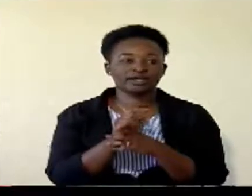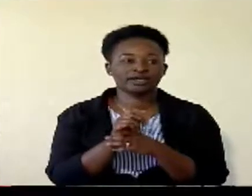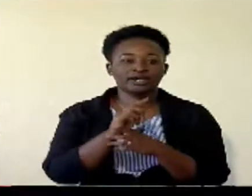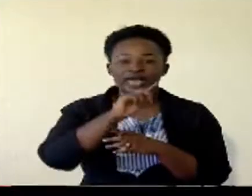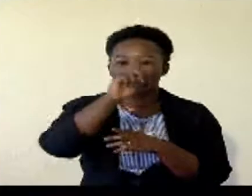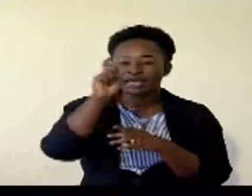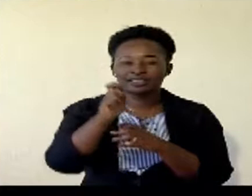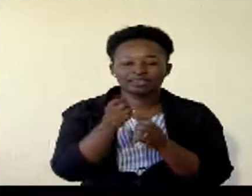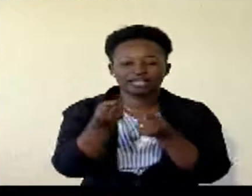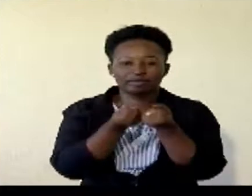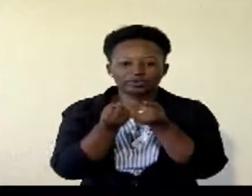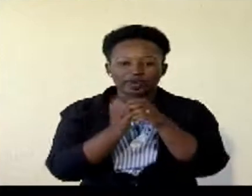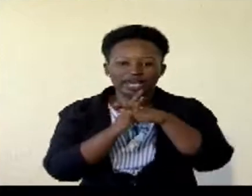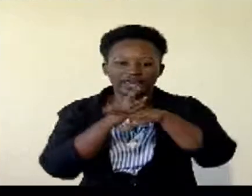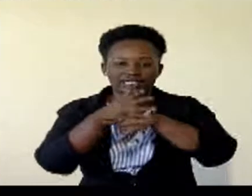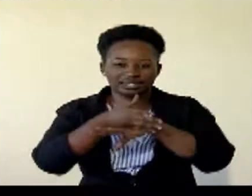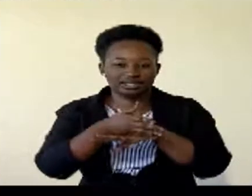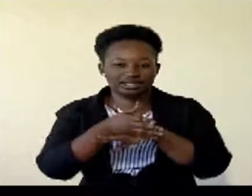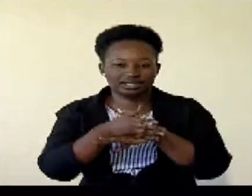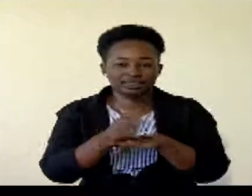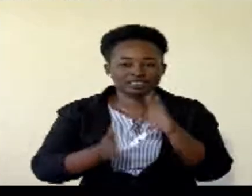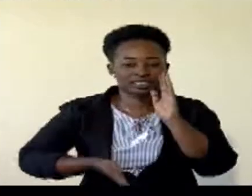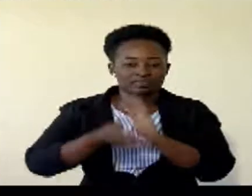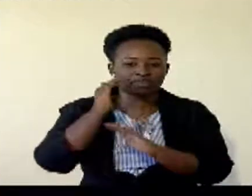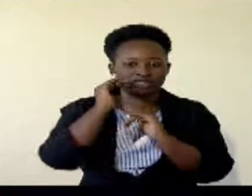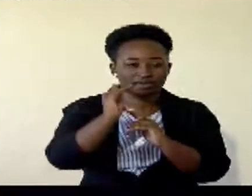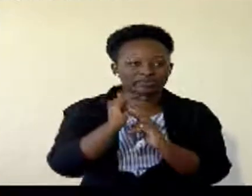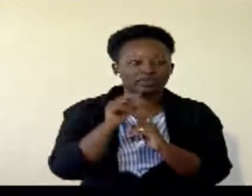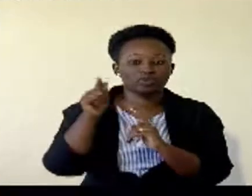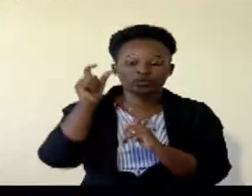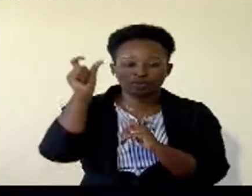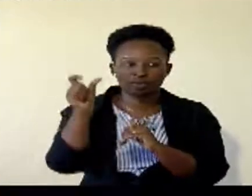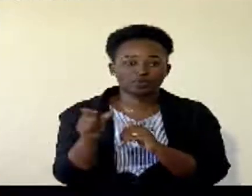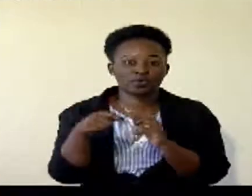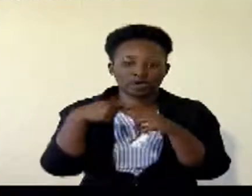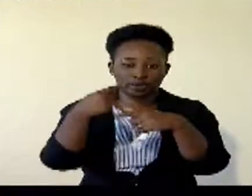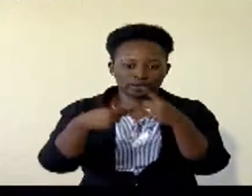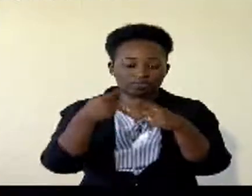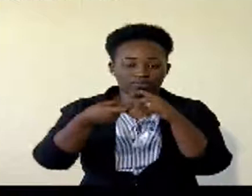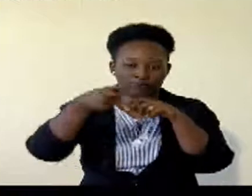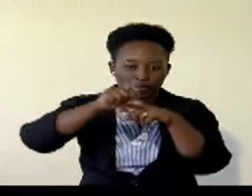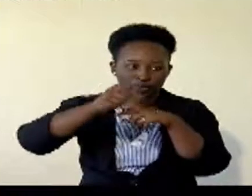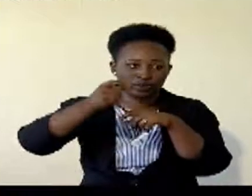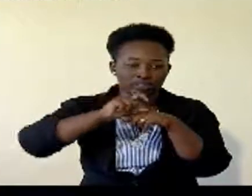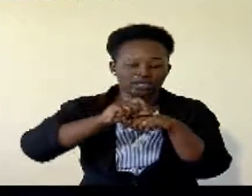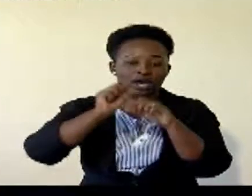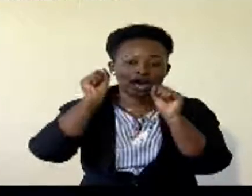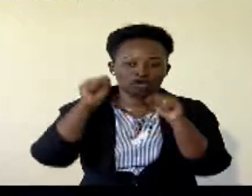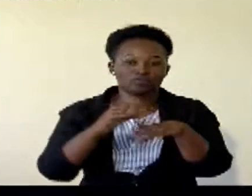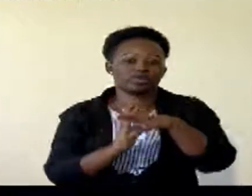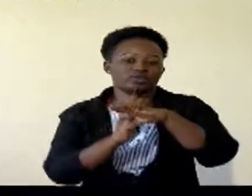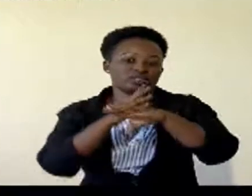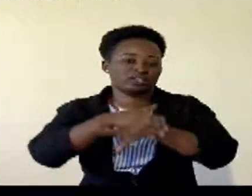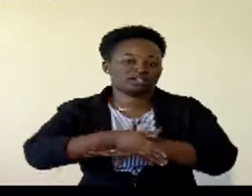speed limit? Of course, if this person who is driving, the driver, keeps on increasing the speed of the car, he might exceed the